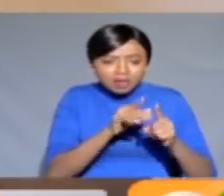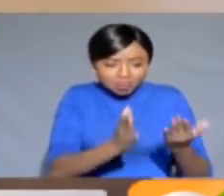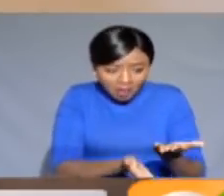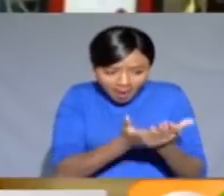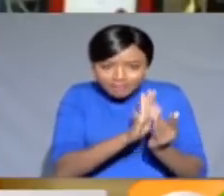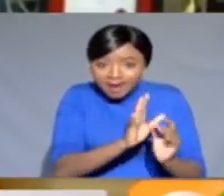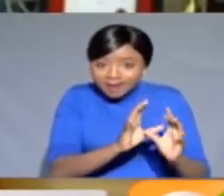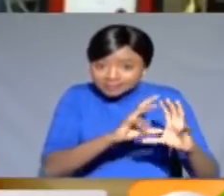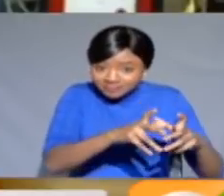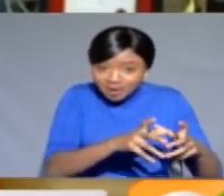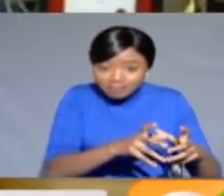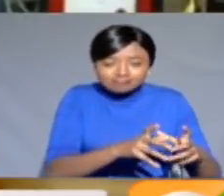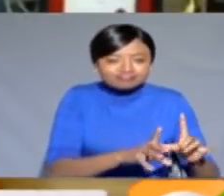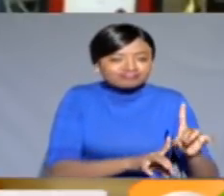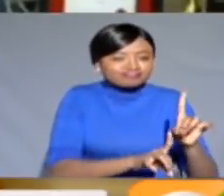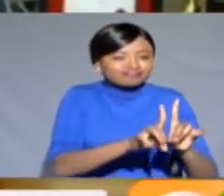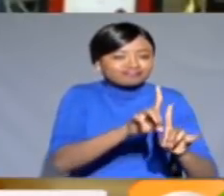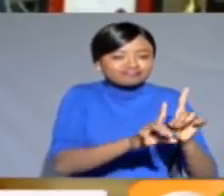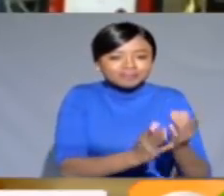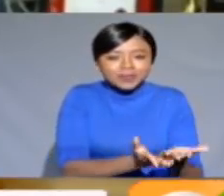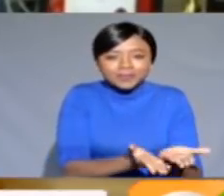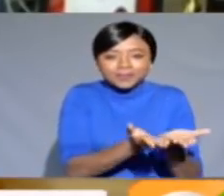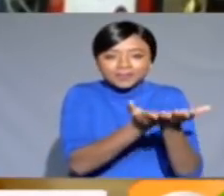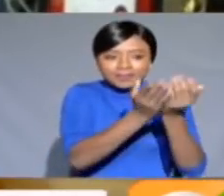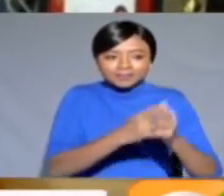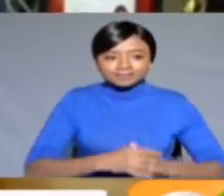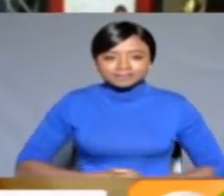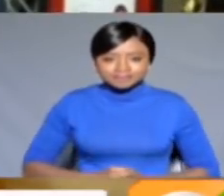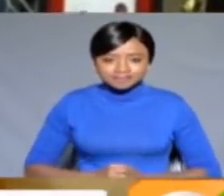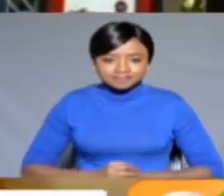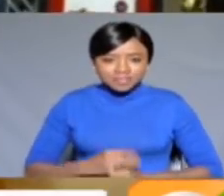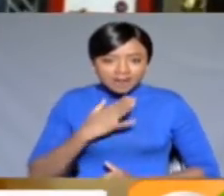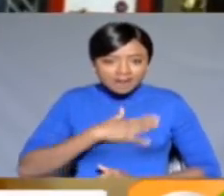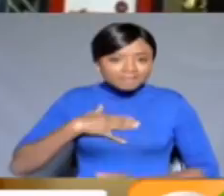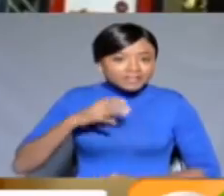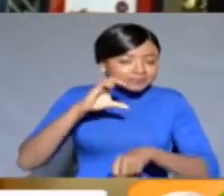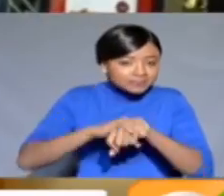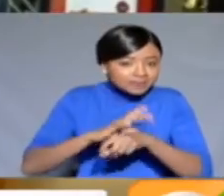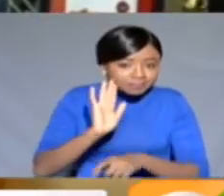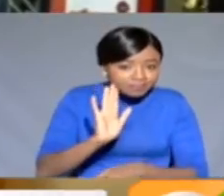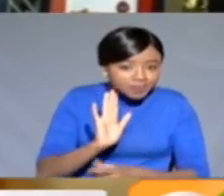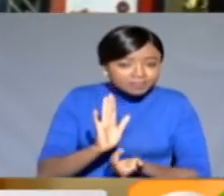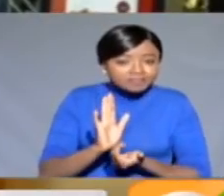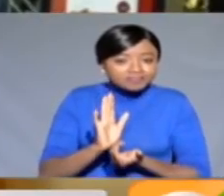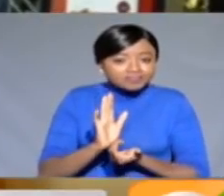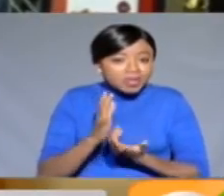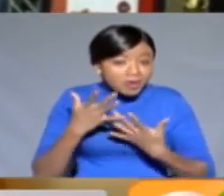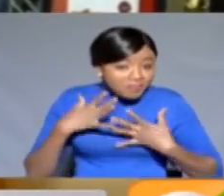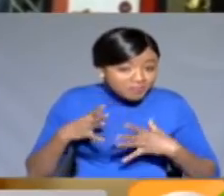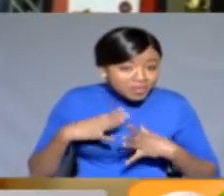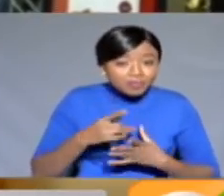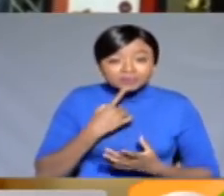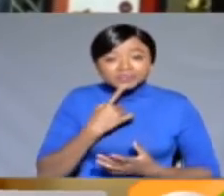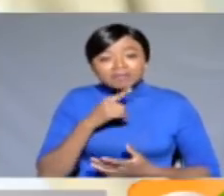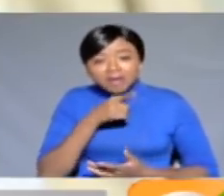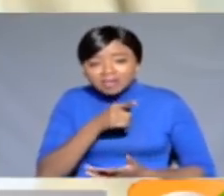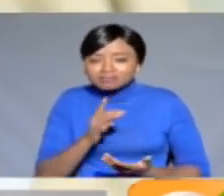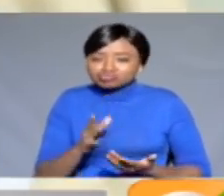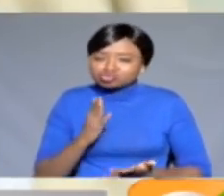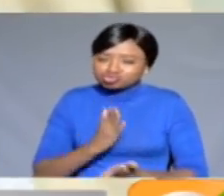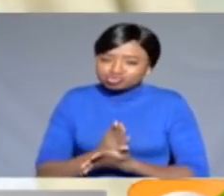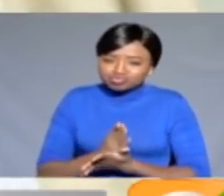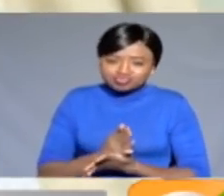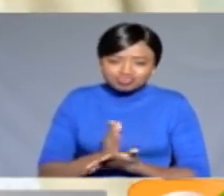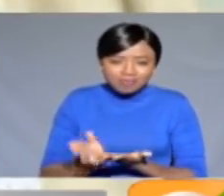another level. Can I take your name, your ID, and your M-Pesa balance? To his credit, Bob Collymore brought Safaricom to the fore